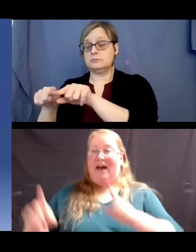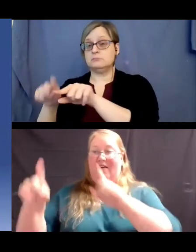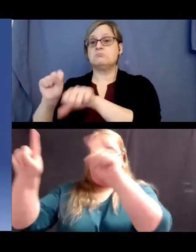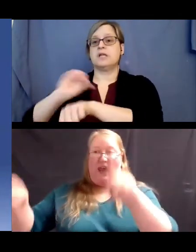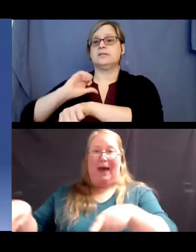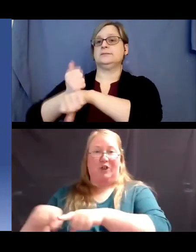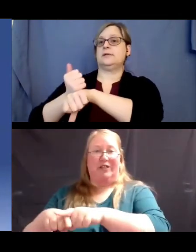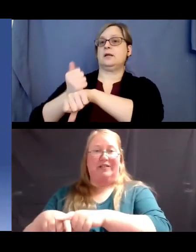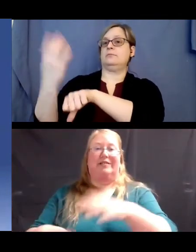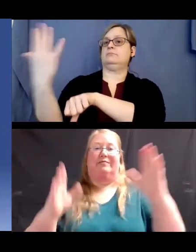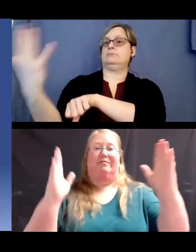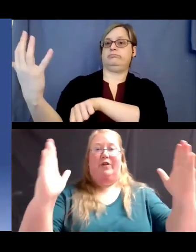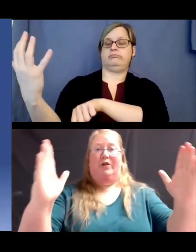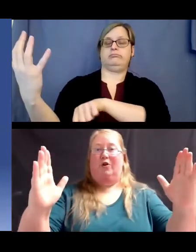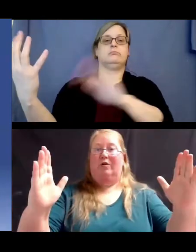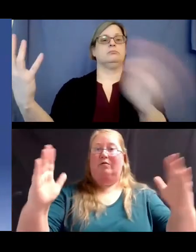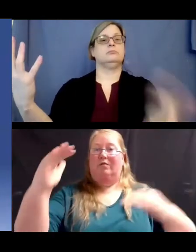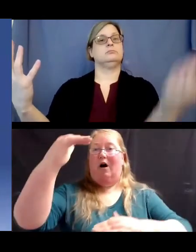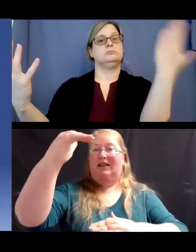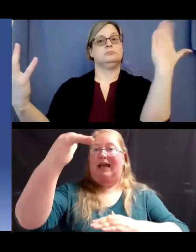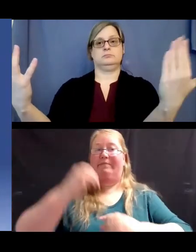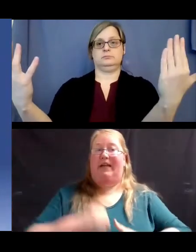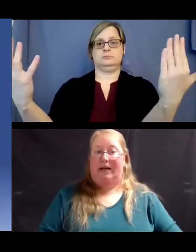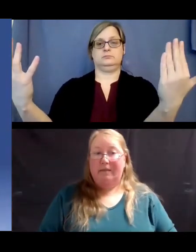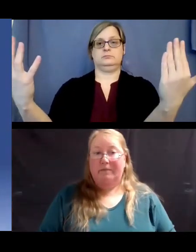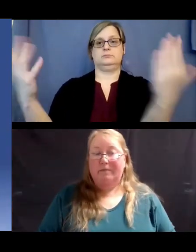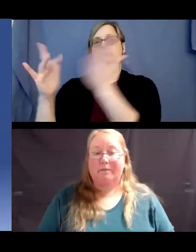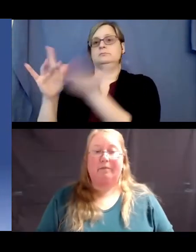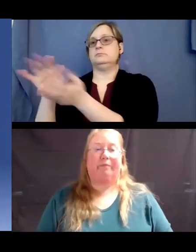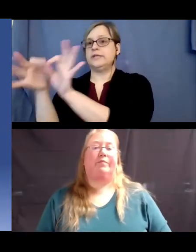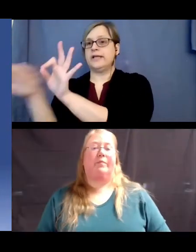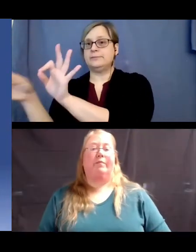and have your captions with your online meeting.